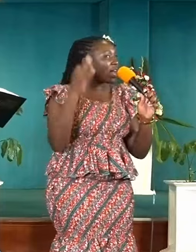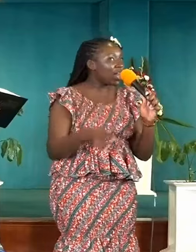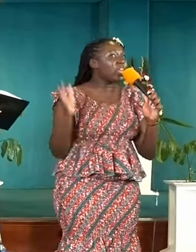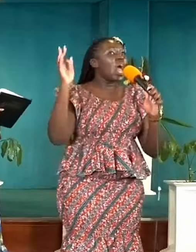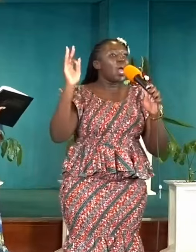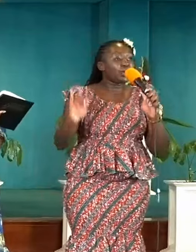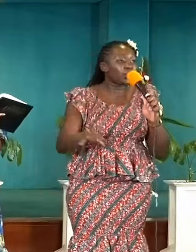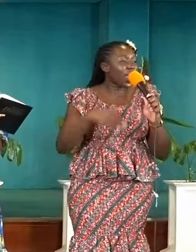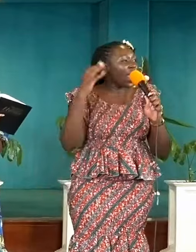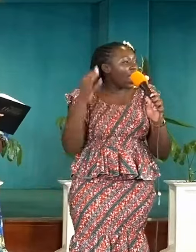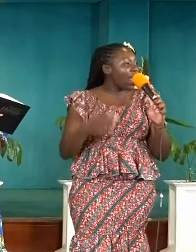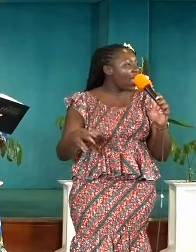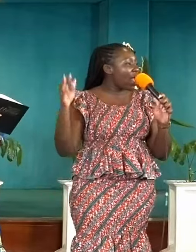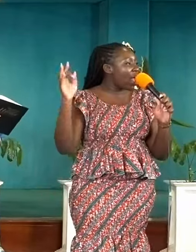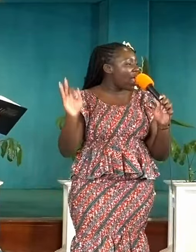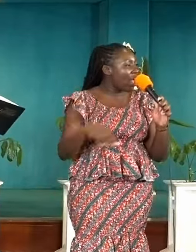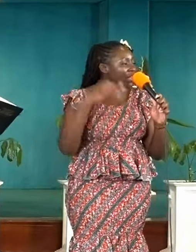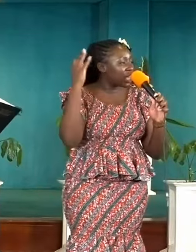within.